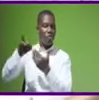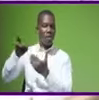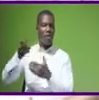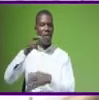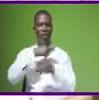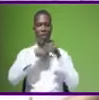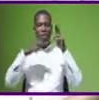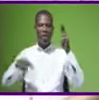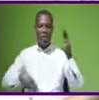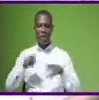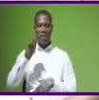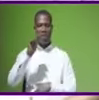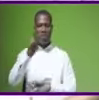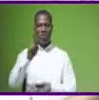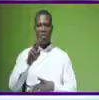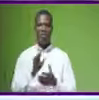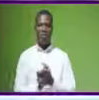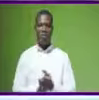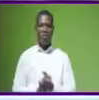Amen. Amen.